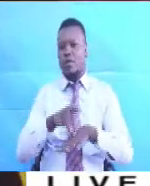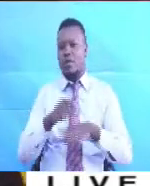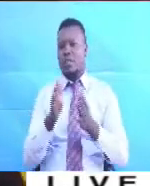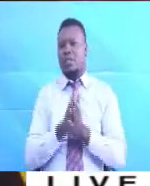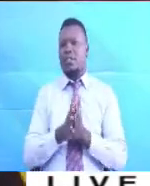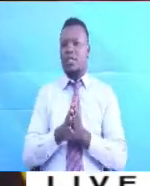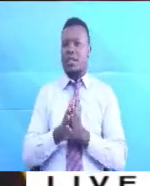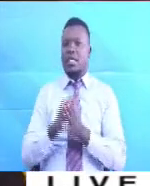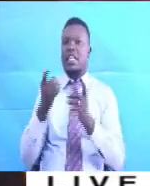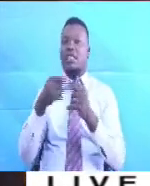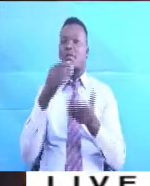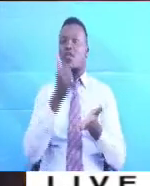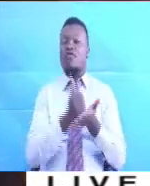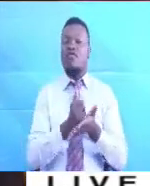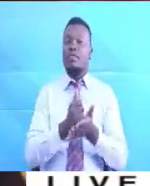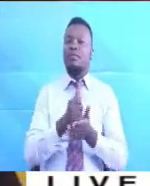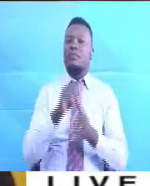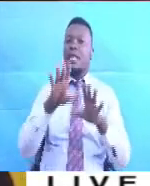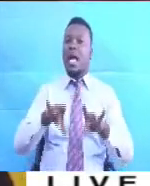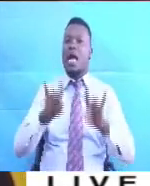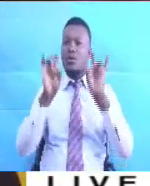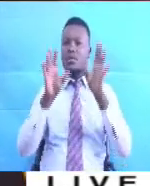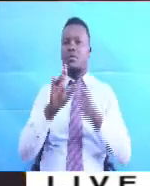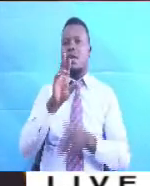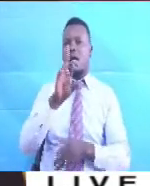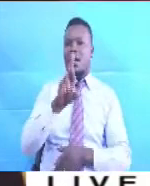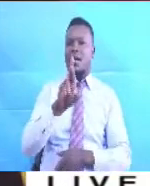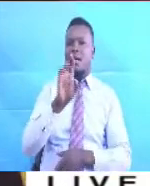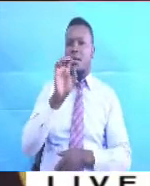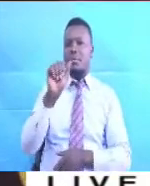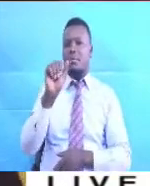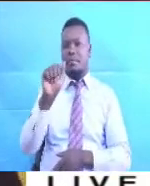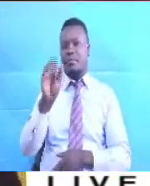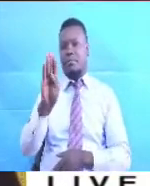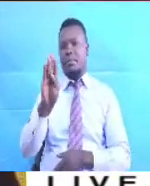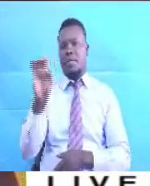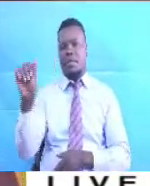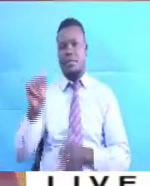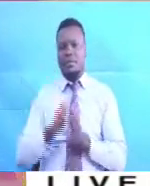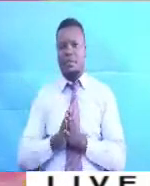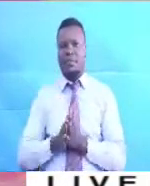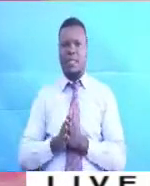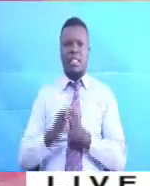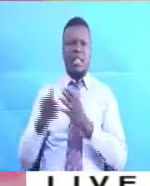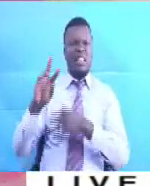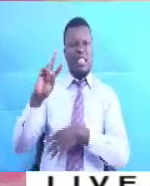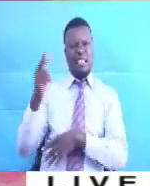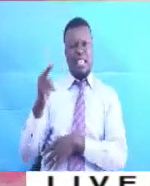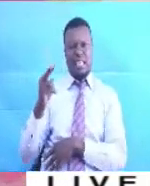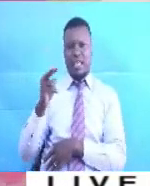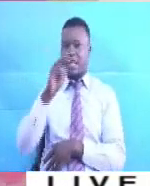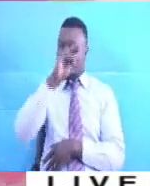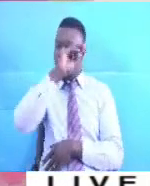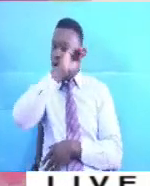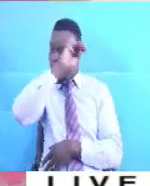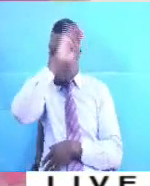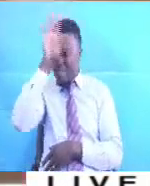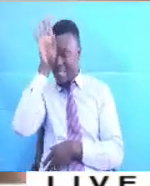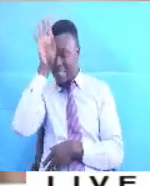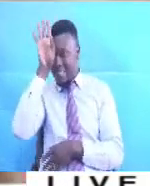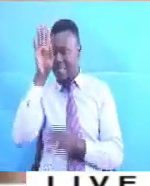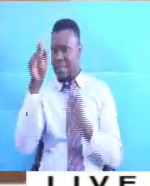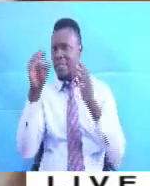of Australia, RBA. A portrait of the late Queen Elizabeth II appears on the current design